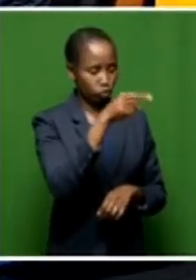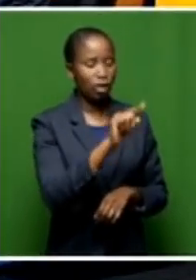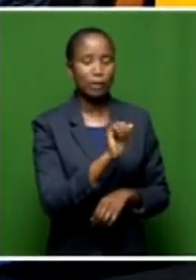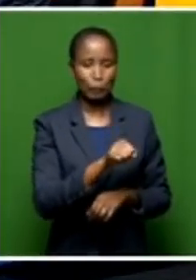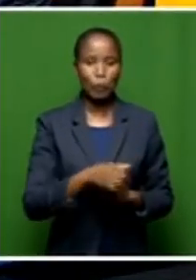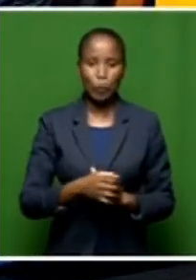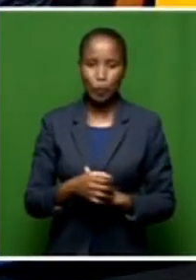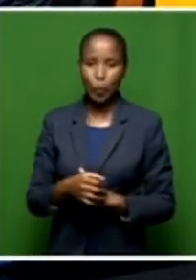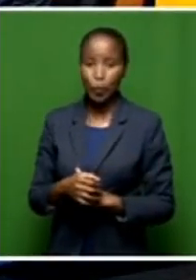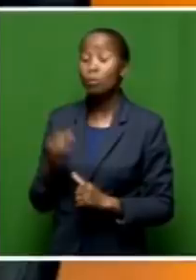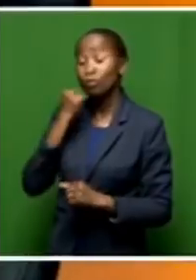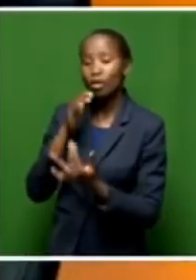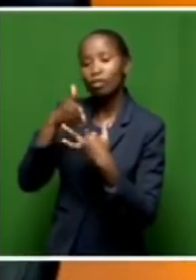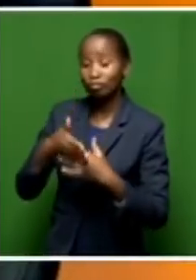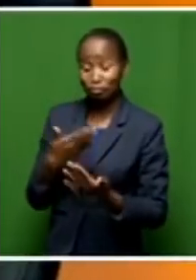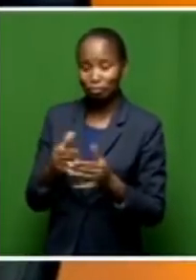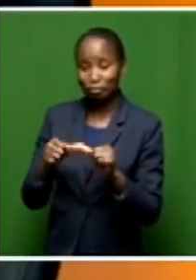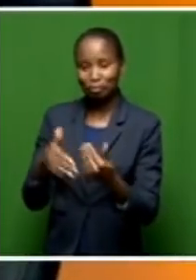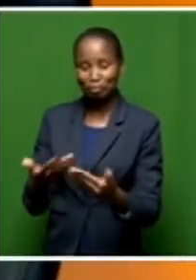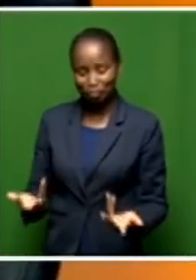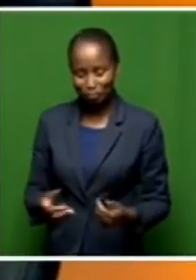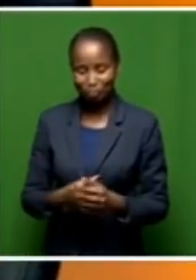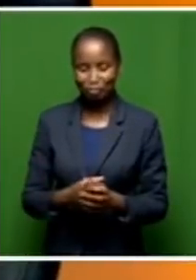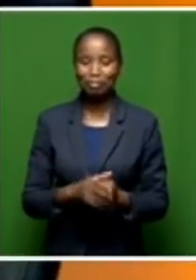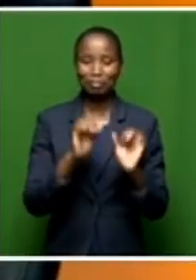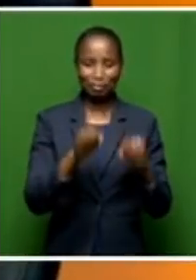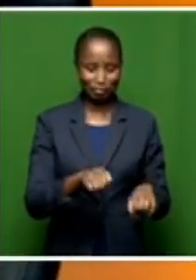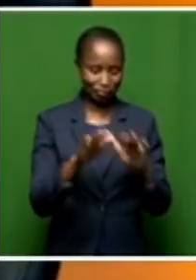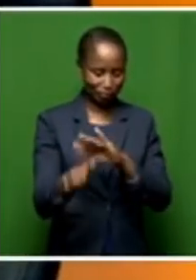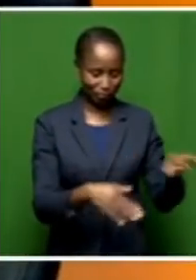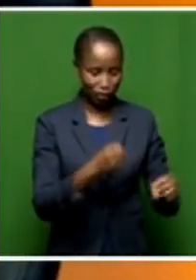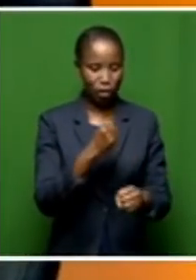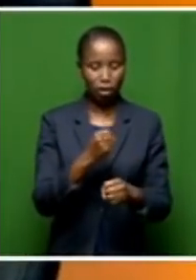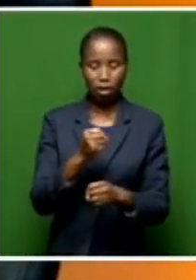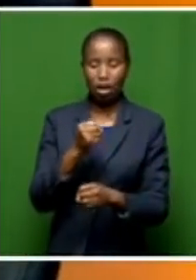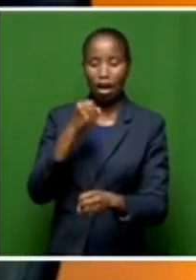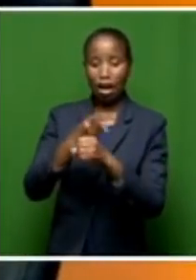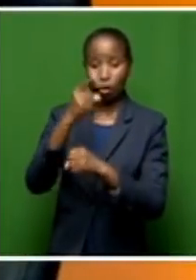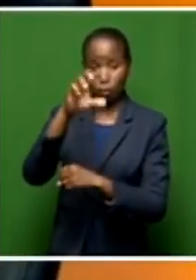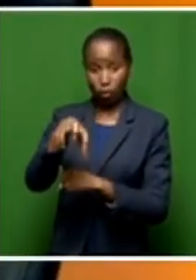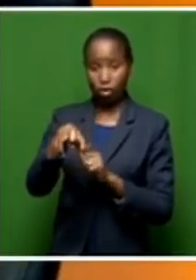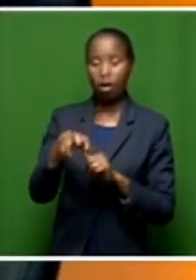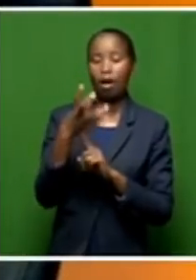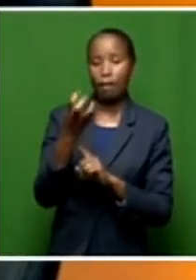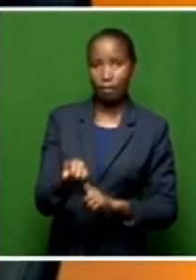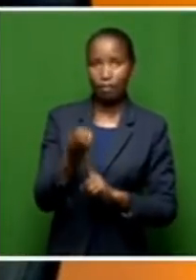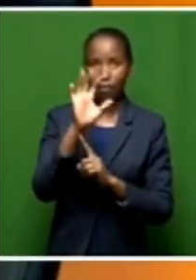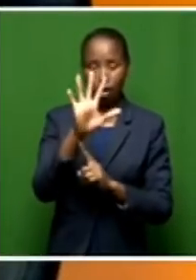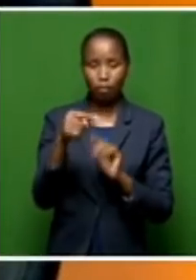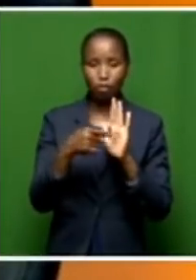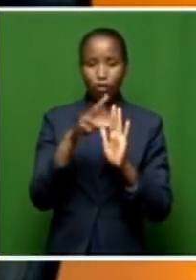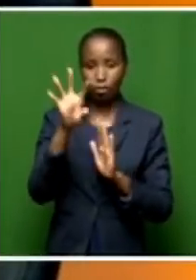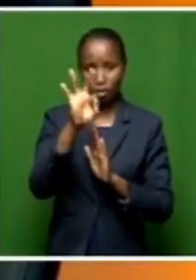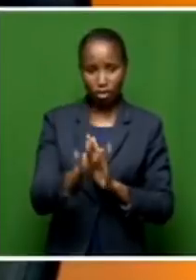fine. For Gauteng, we only have 5.4% of the voting districts